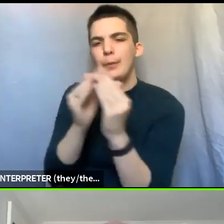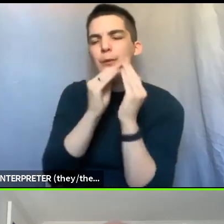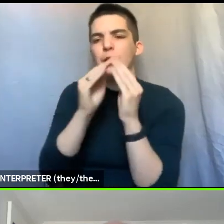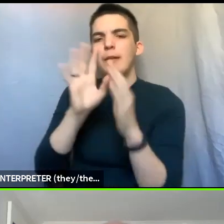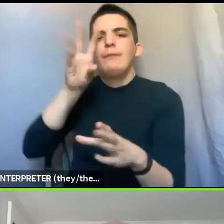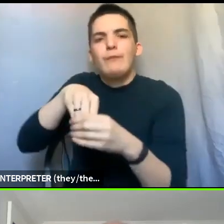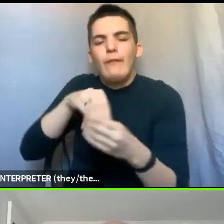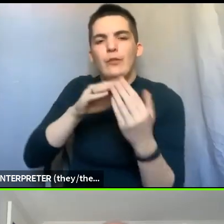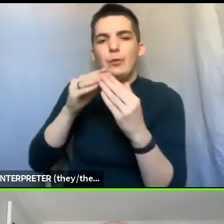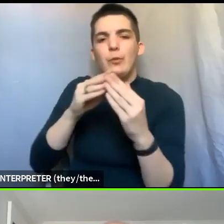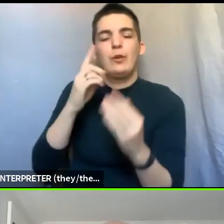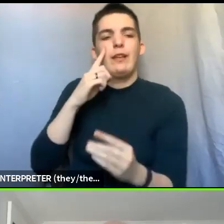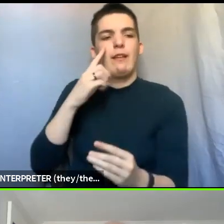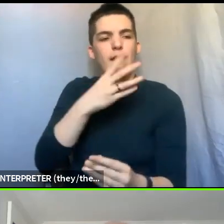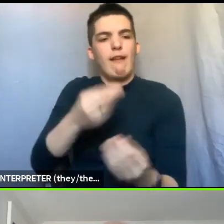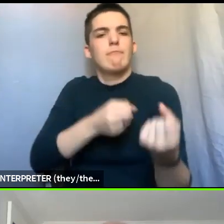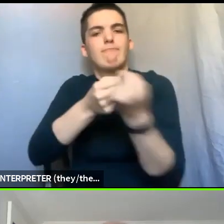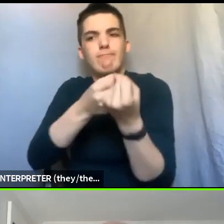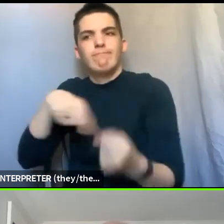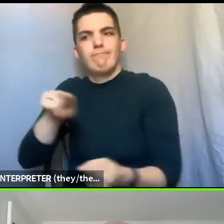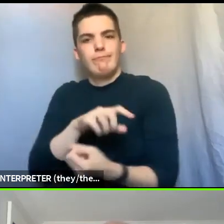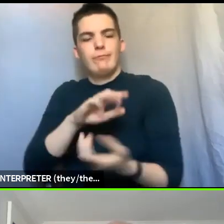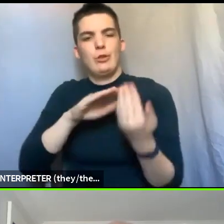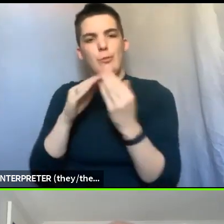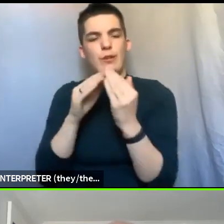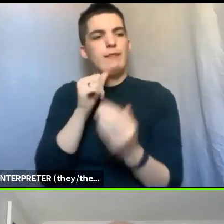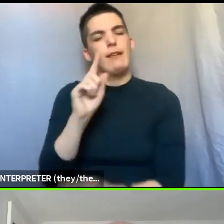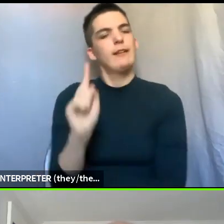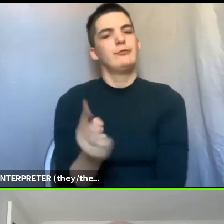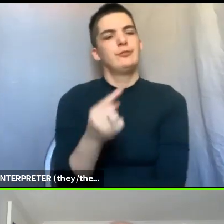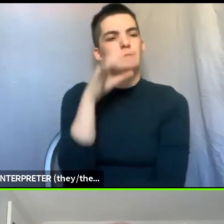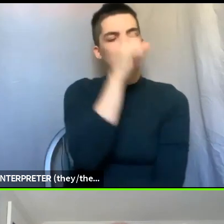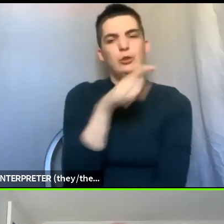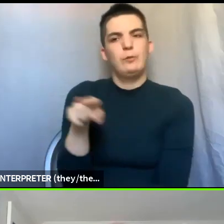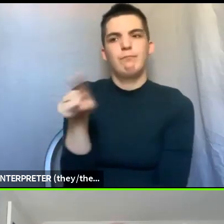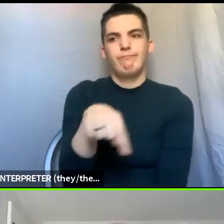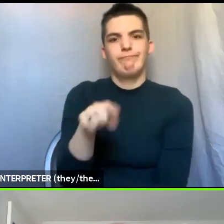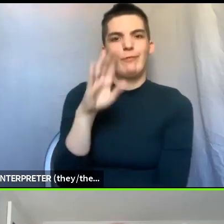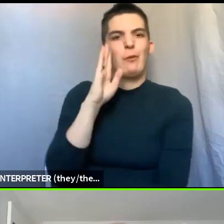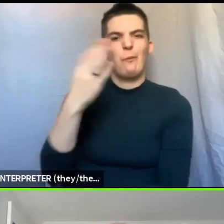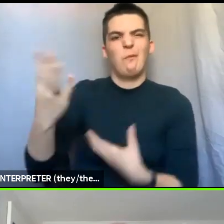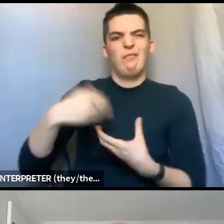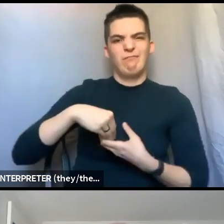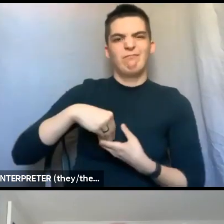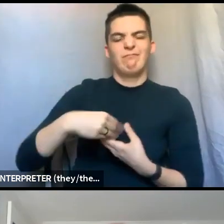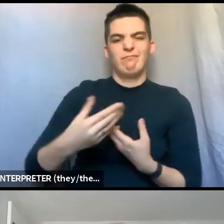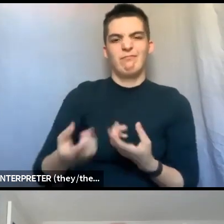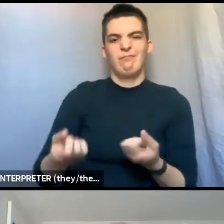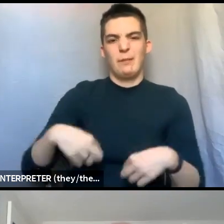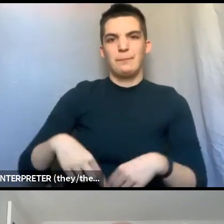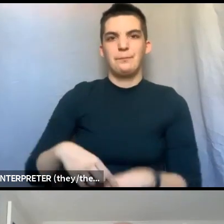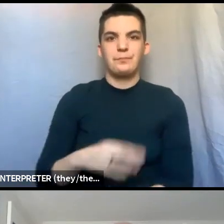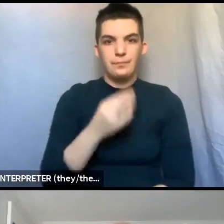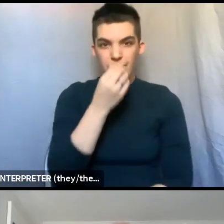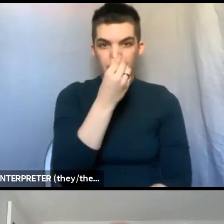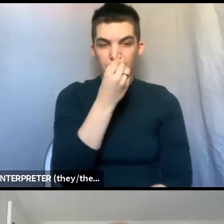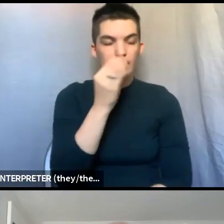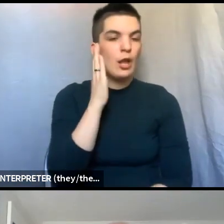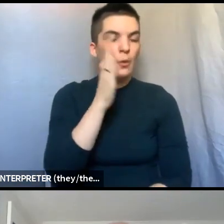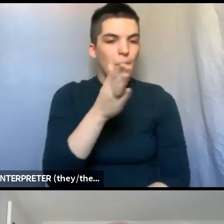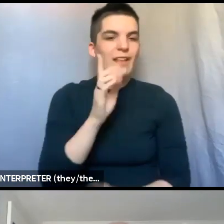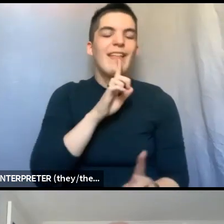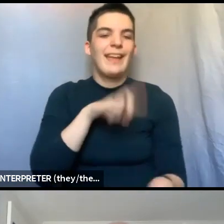community, not just to assume that what we're making is going to be appealing. I'm going to answer all these how questions